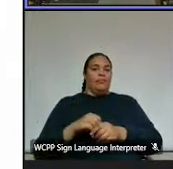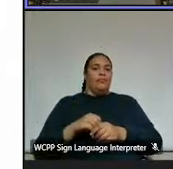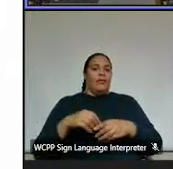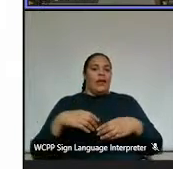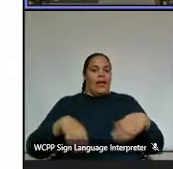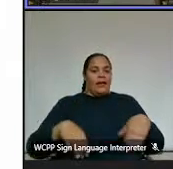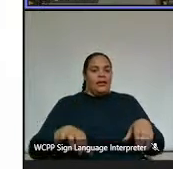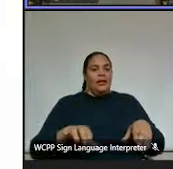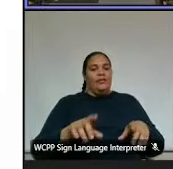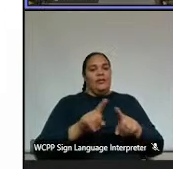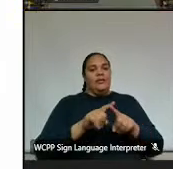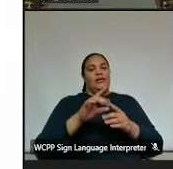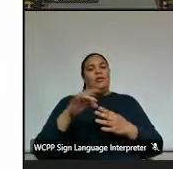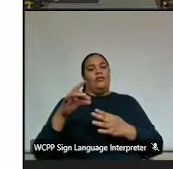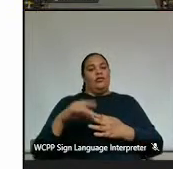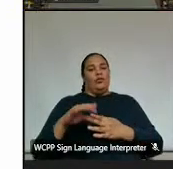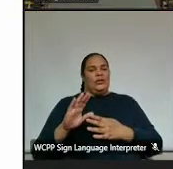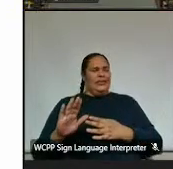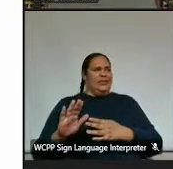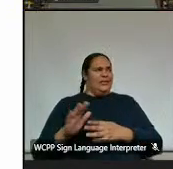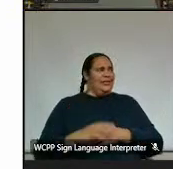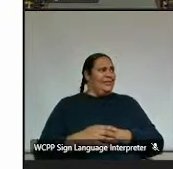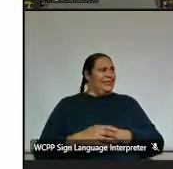on RJSs,